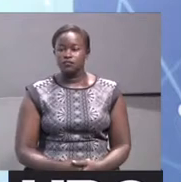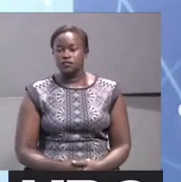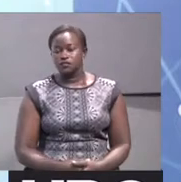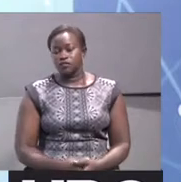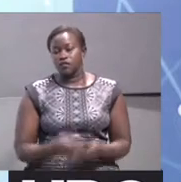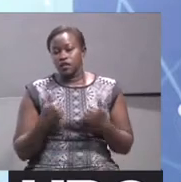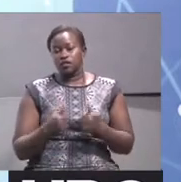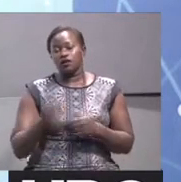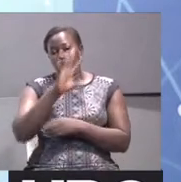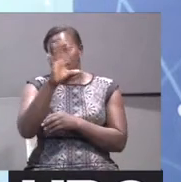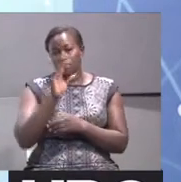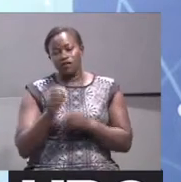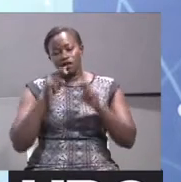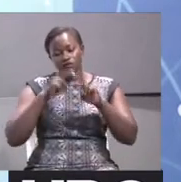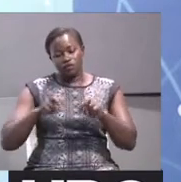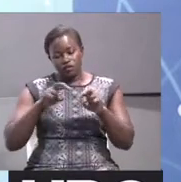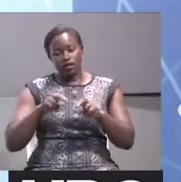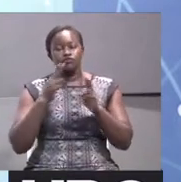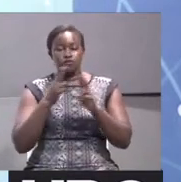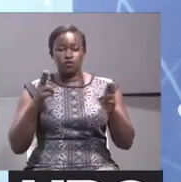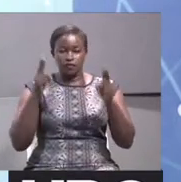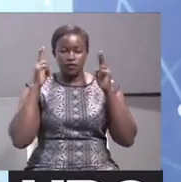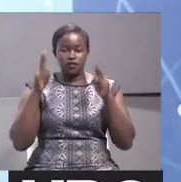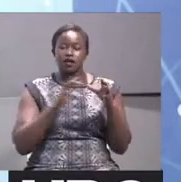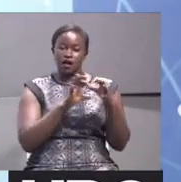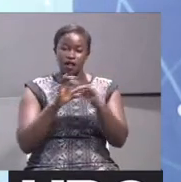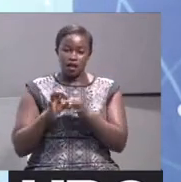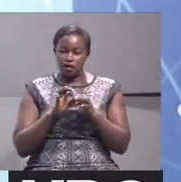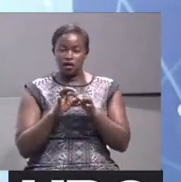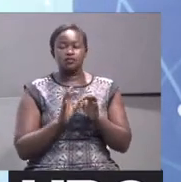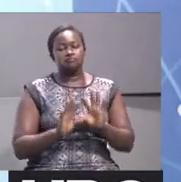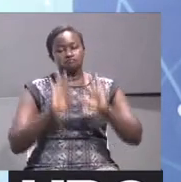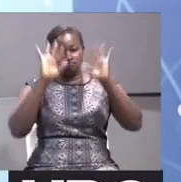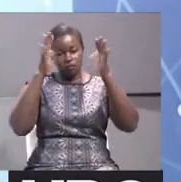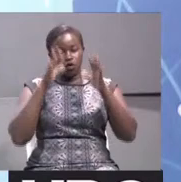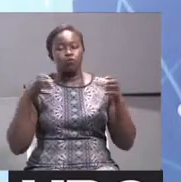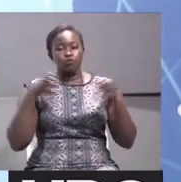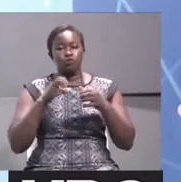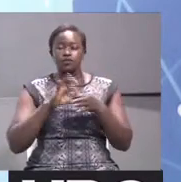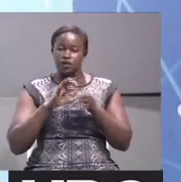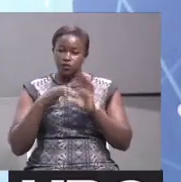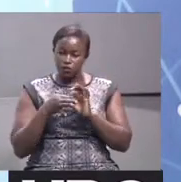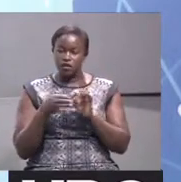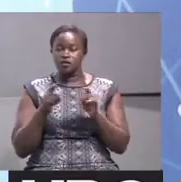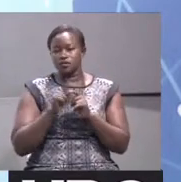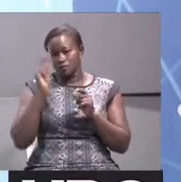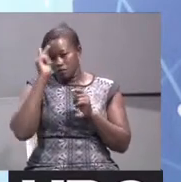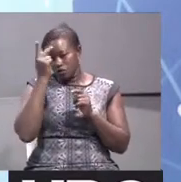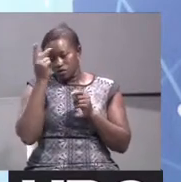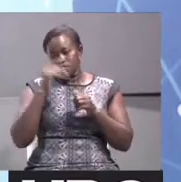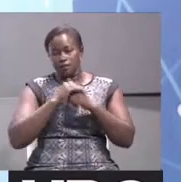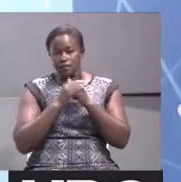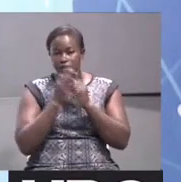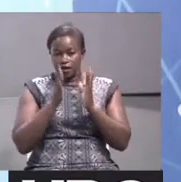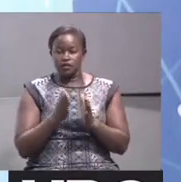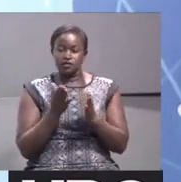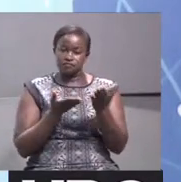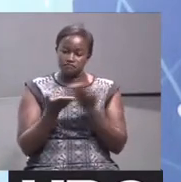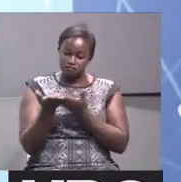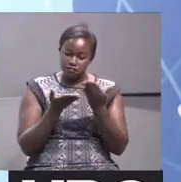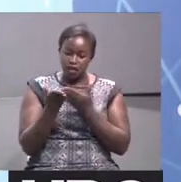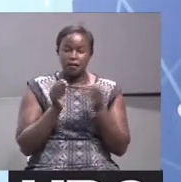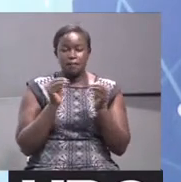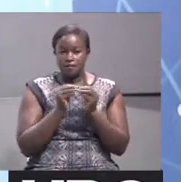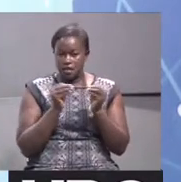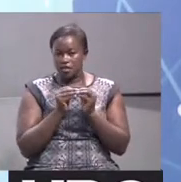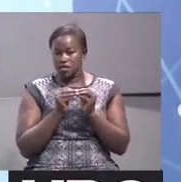The African Research Universities Alliance has held a stakeholders and policy makers engagement meeting on